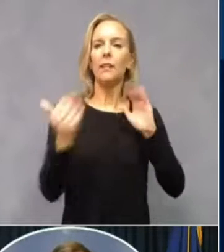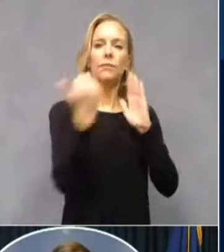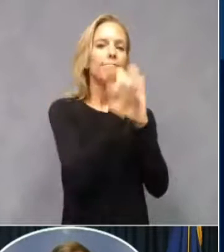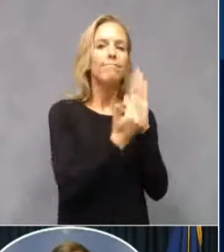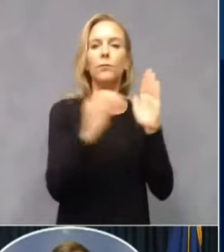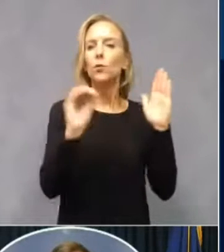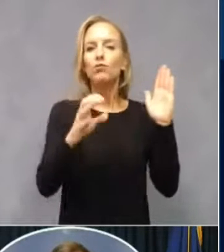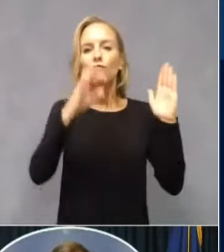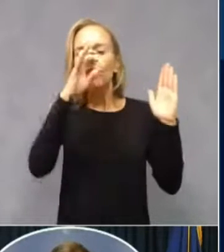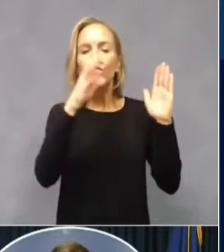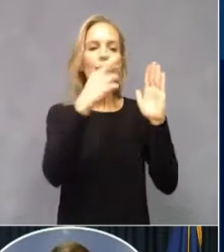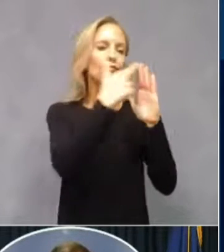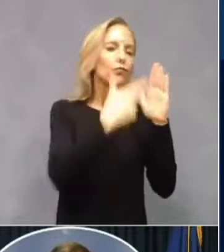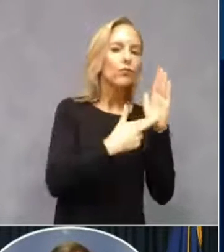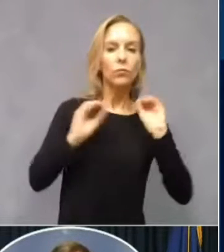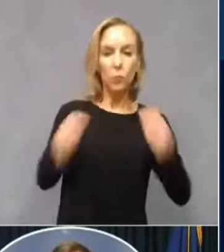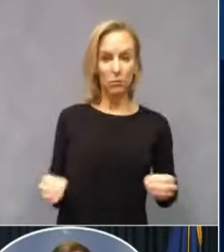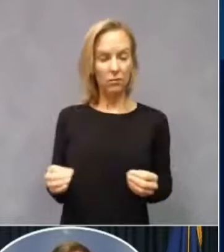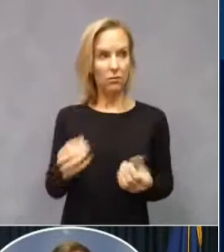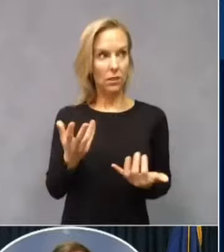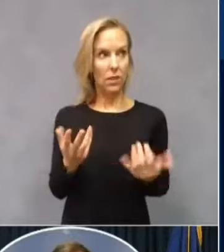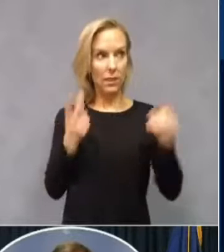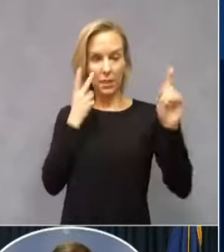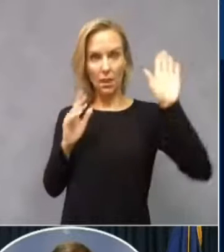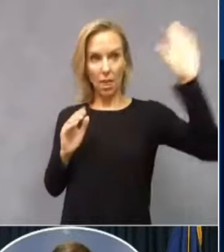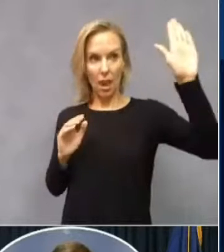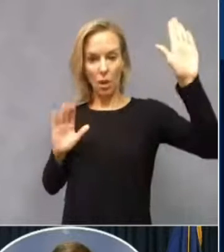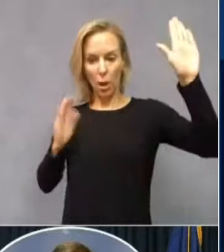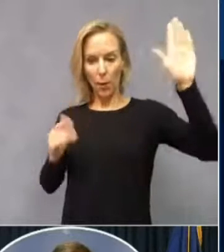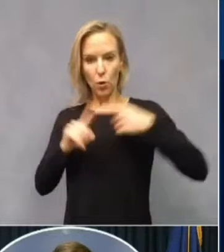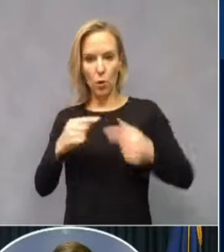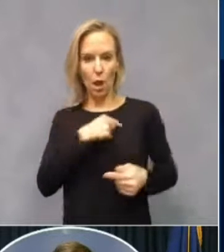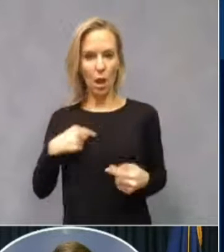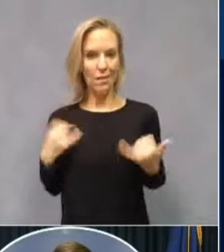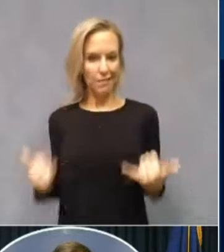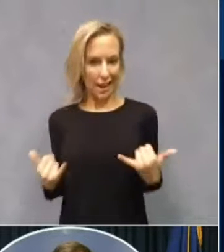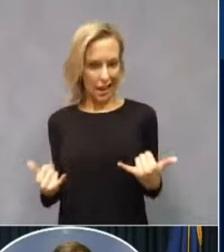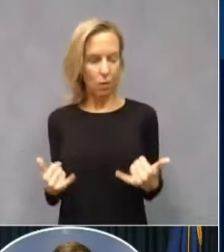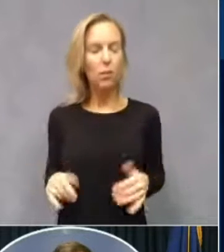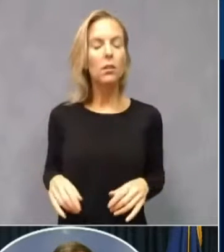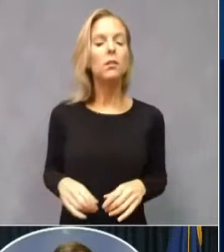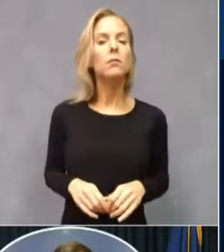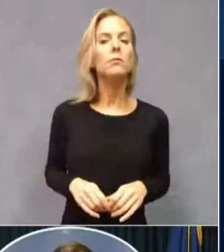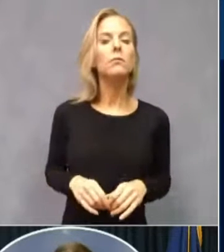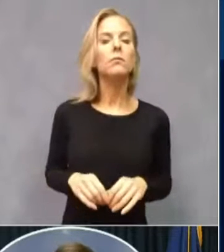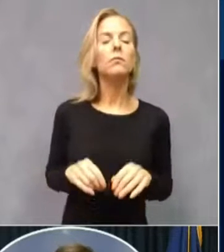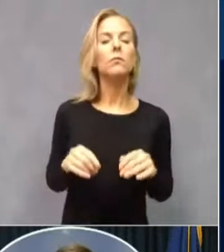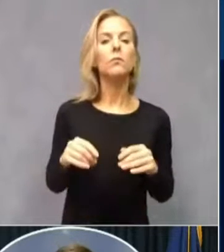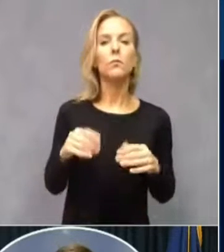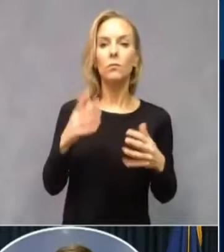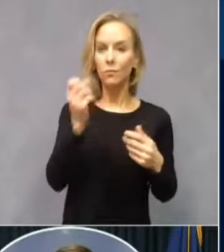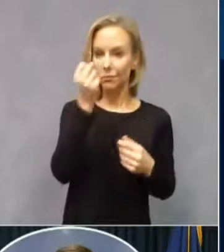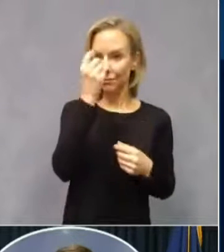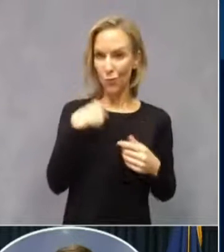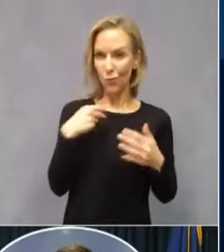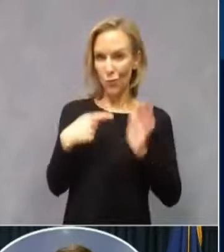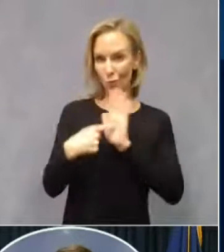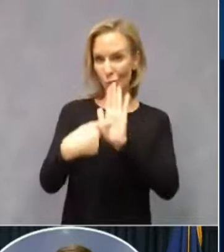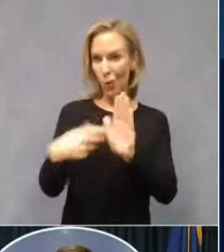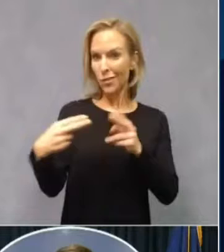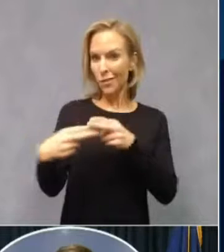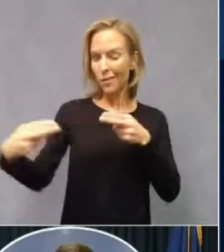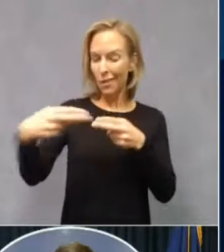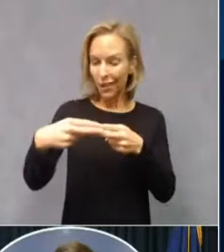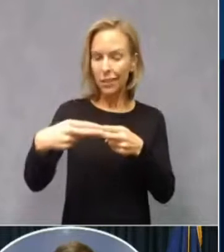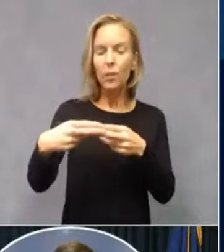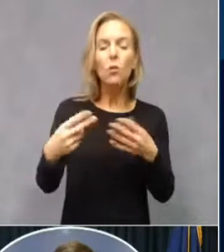show where they are now compared to us. But I want you to look, when we show this, at what happens to